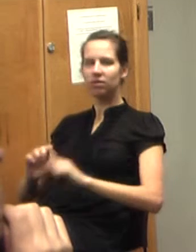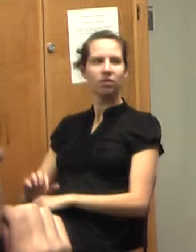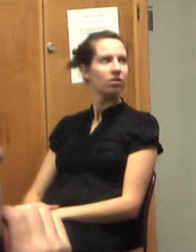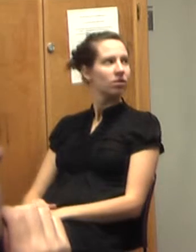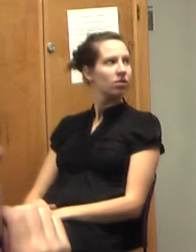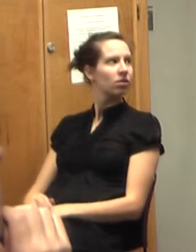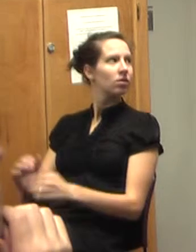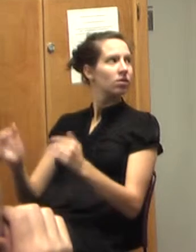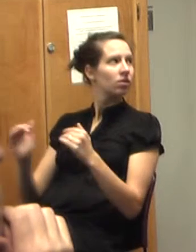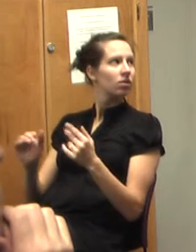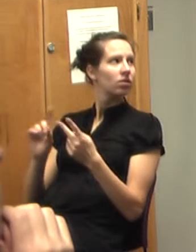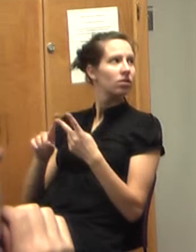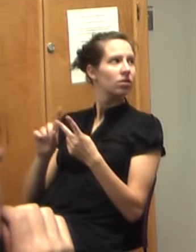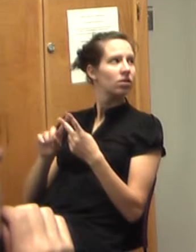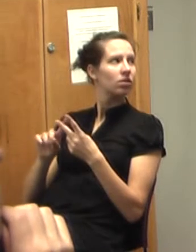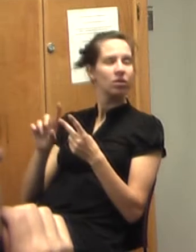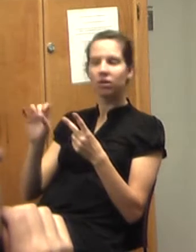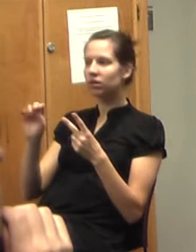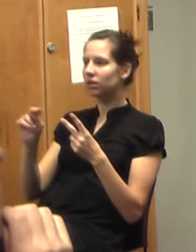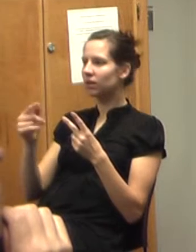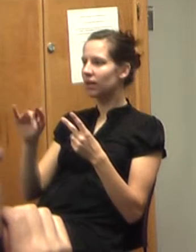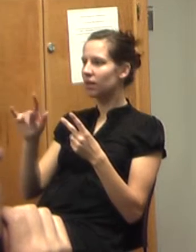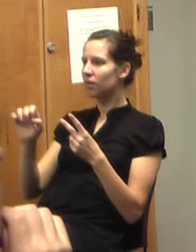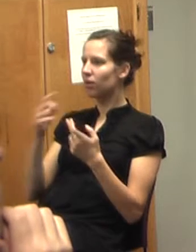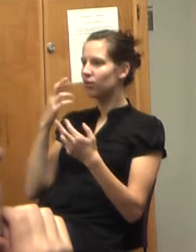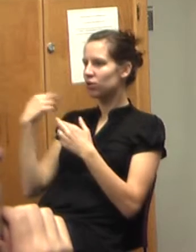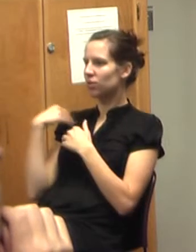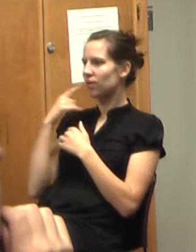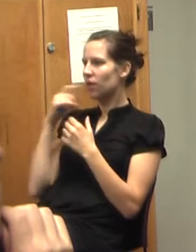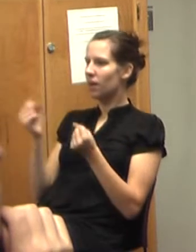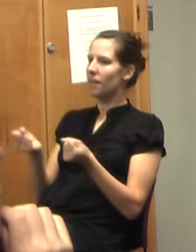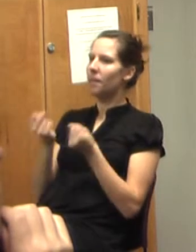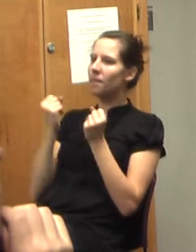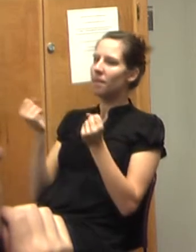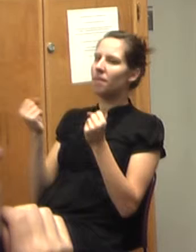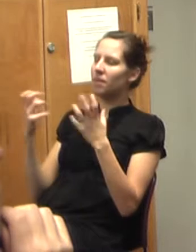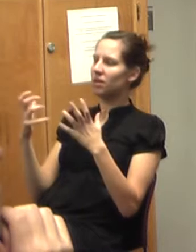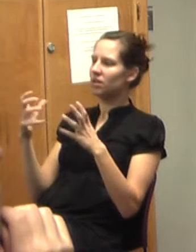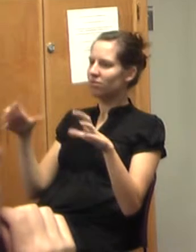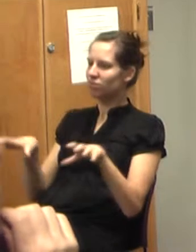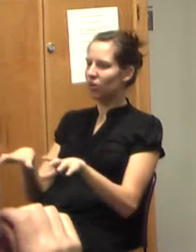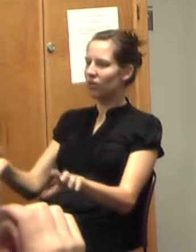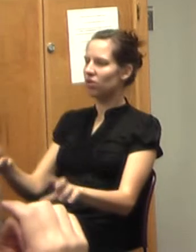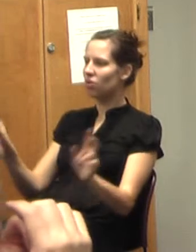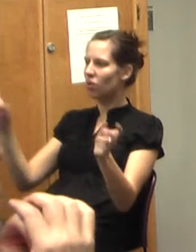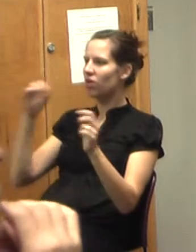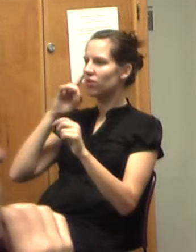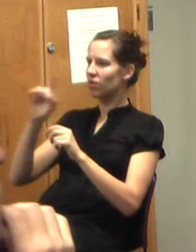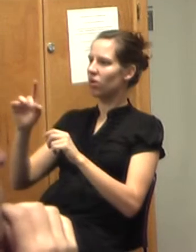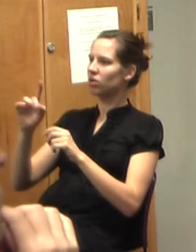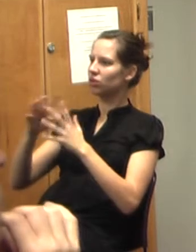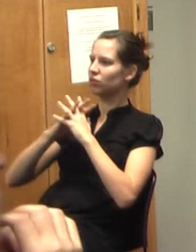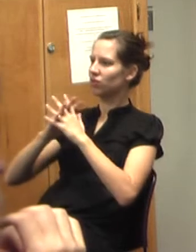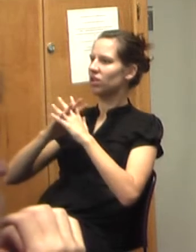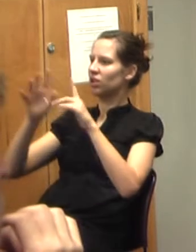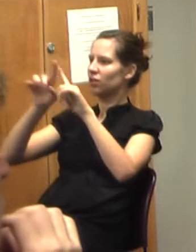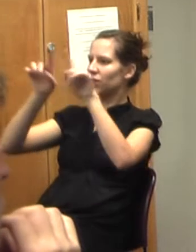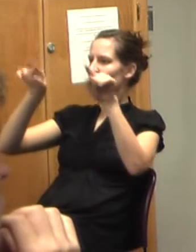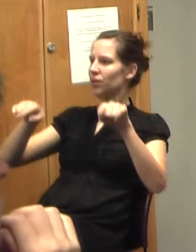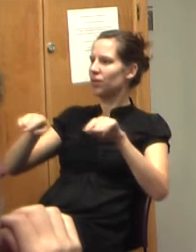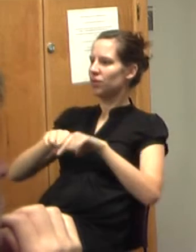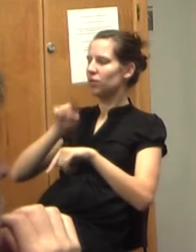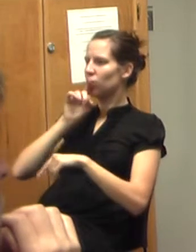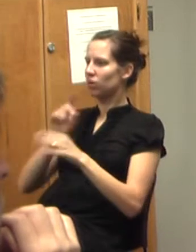And we have Dan Gable. He's responsible for many of the motivational quotes that you'll see in wrestling rooms all over the walls. And he's